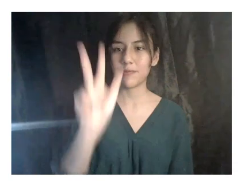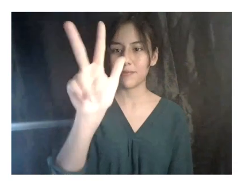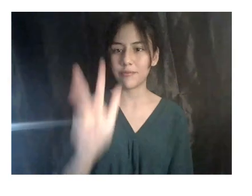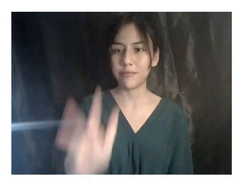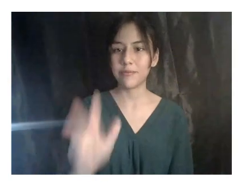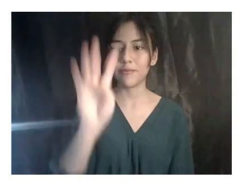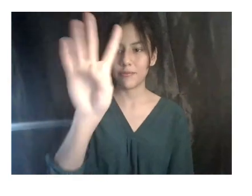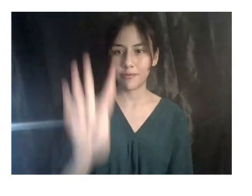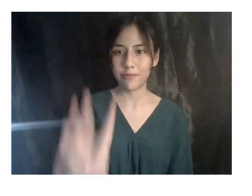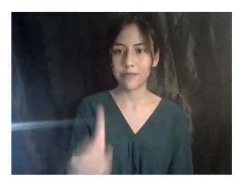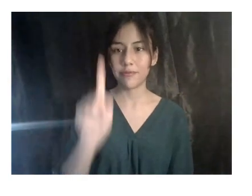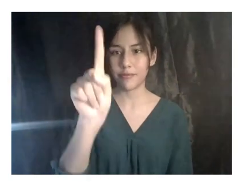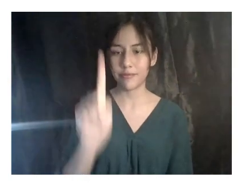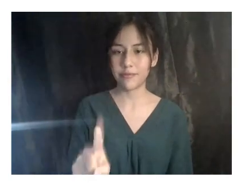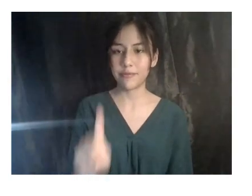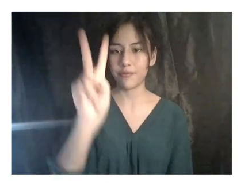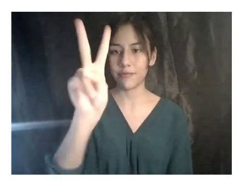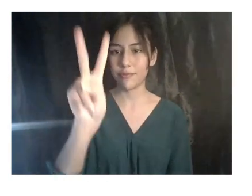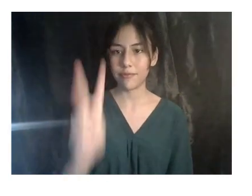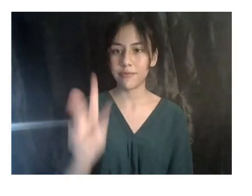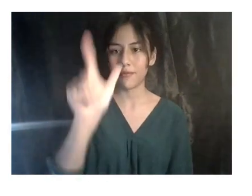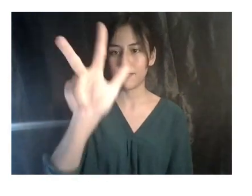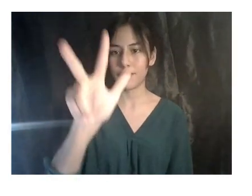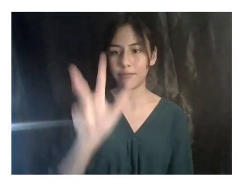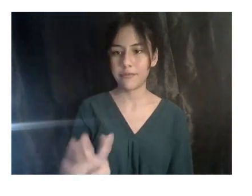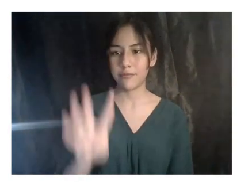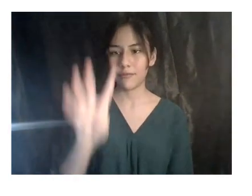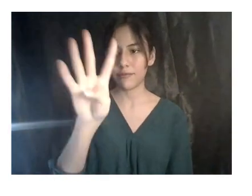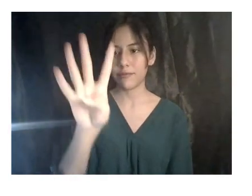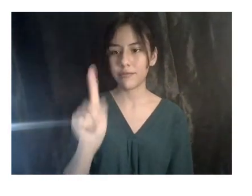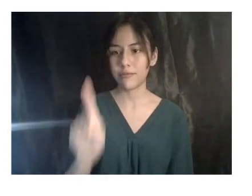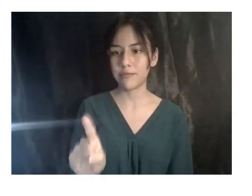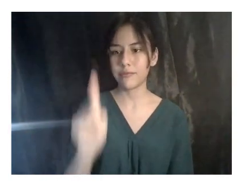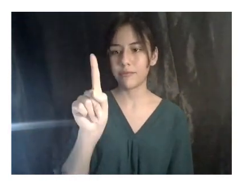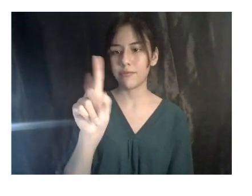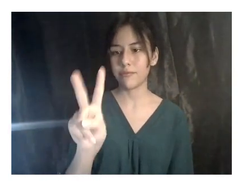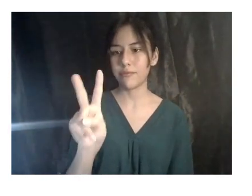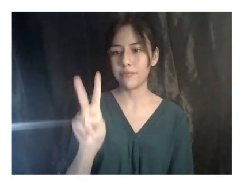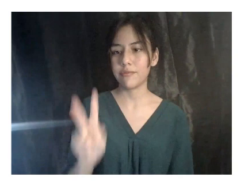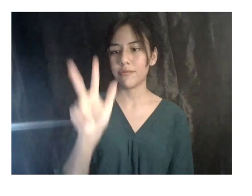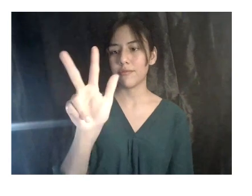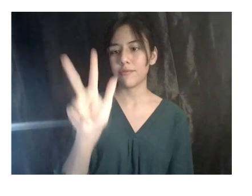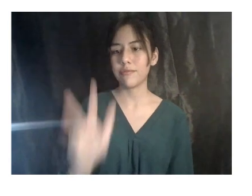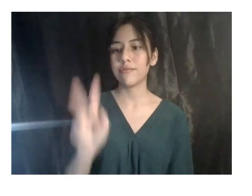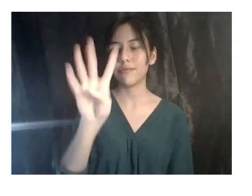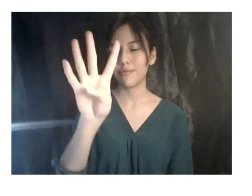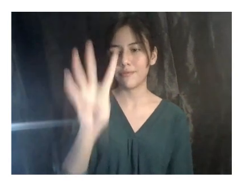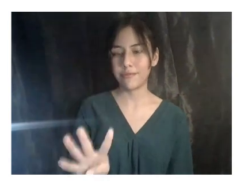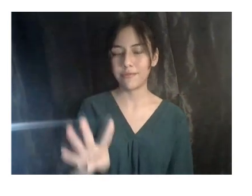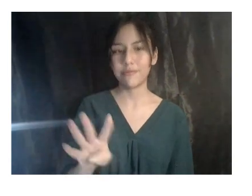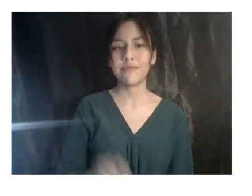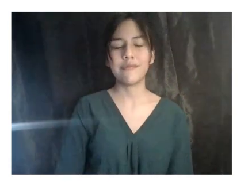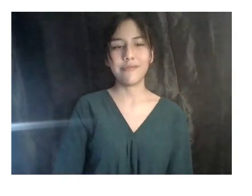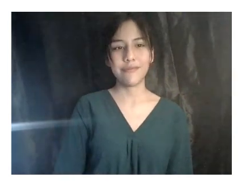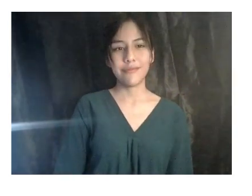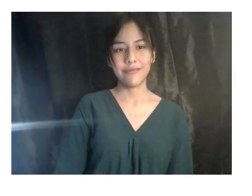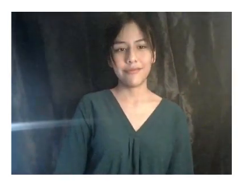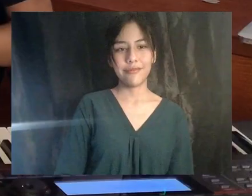and 2 and 3 and 4 and 1 and 2 and 3 and 4 and 1 and 2 and 3 and